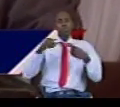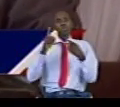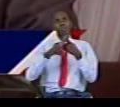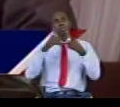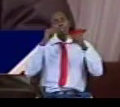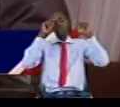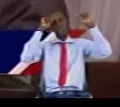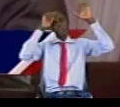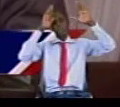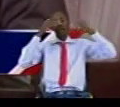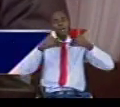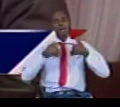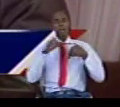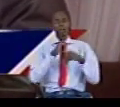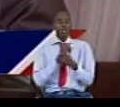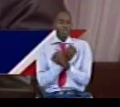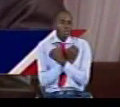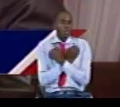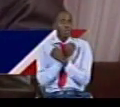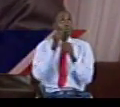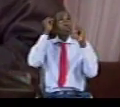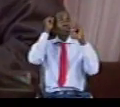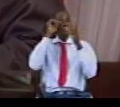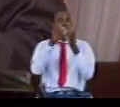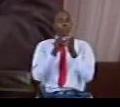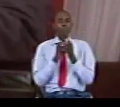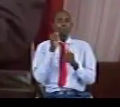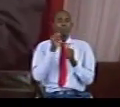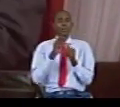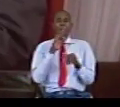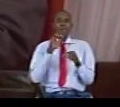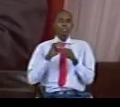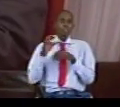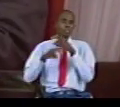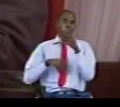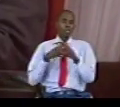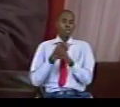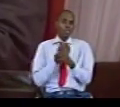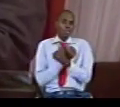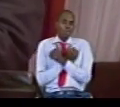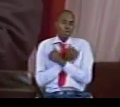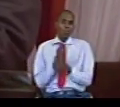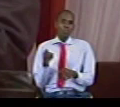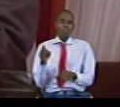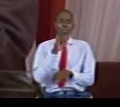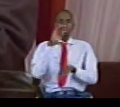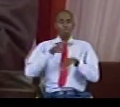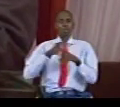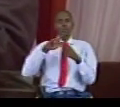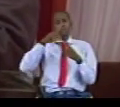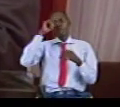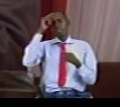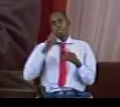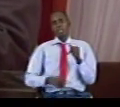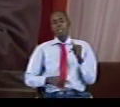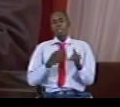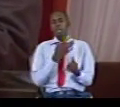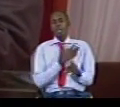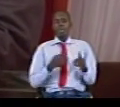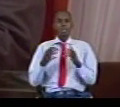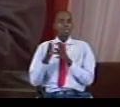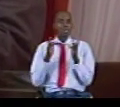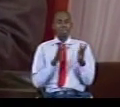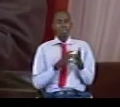his own which were in the world, he loved them unto the end. Look at verse 3. And Jesus,